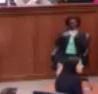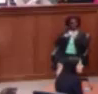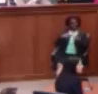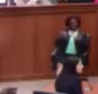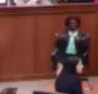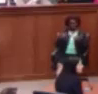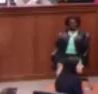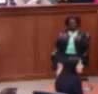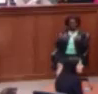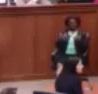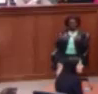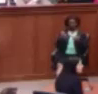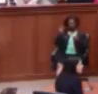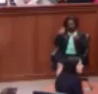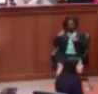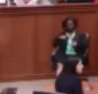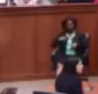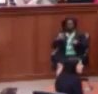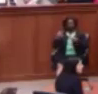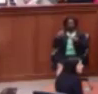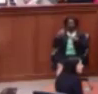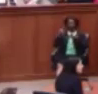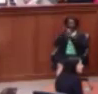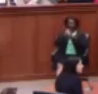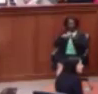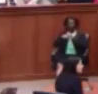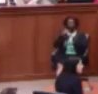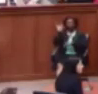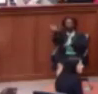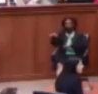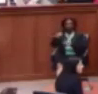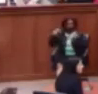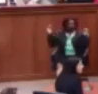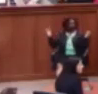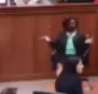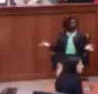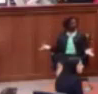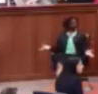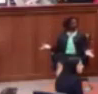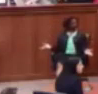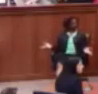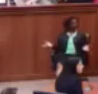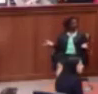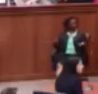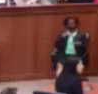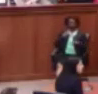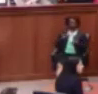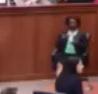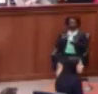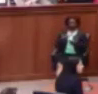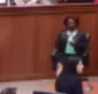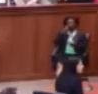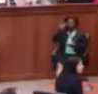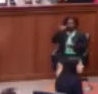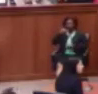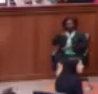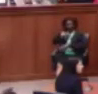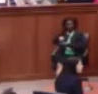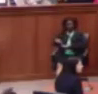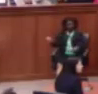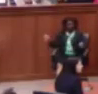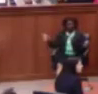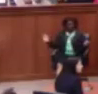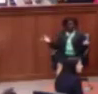any questions, and matter of fact, I'm really disappointed that parents aren't involved at